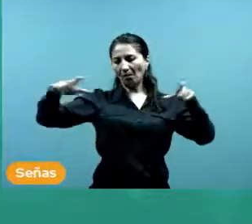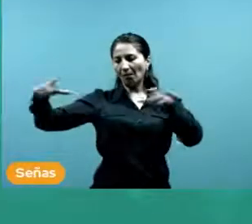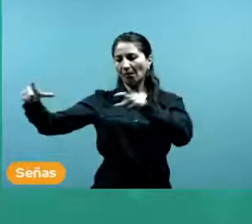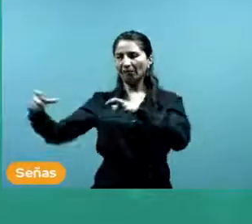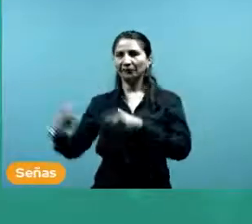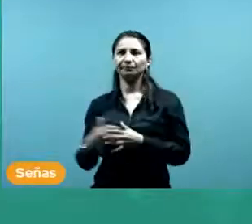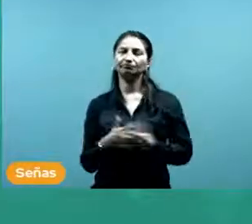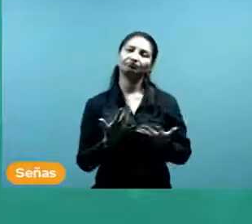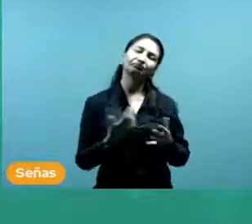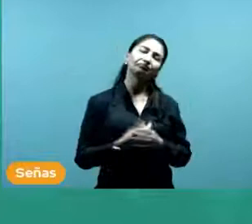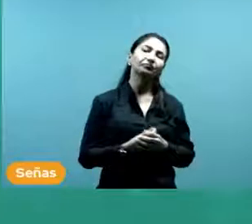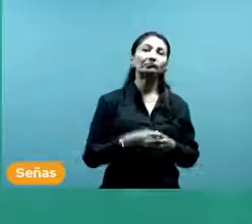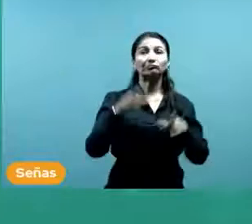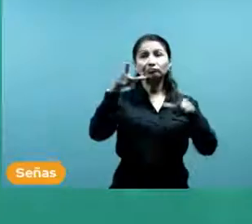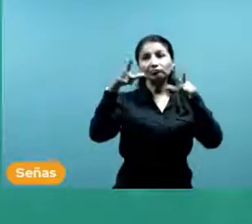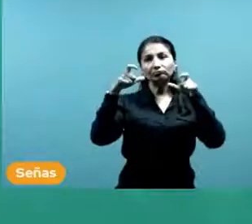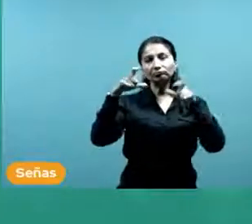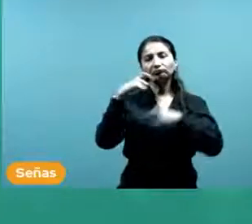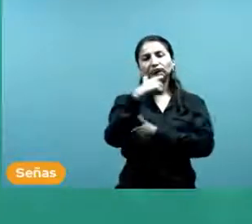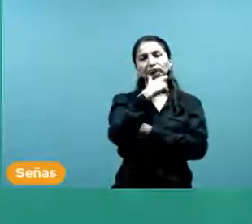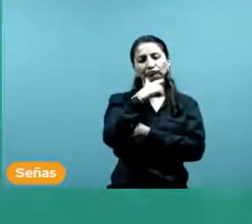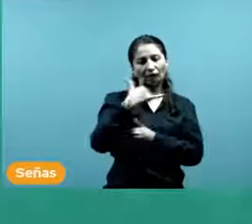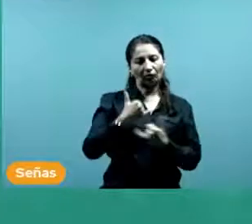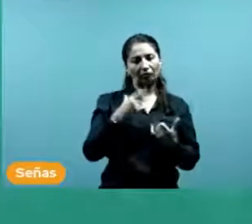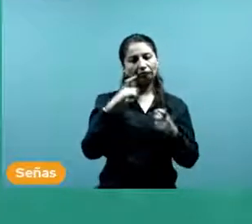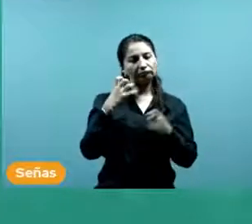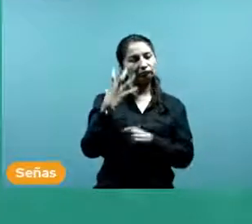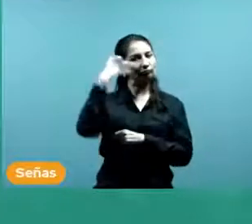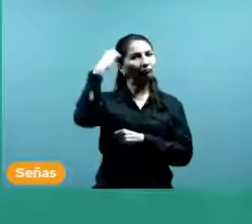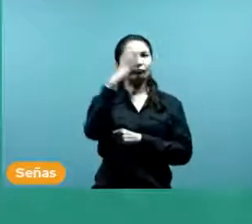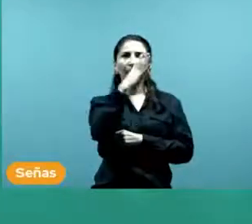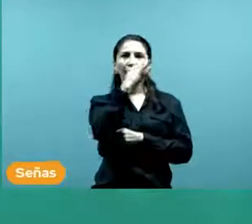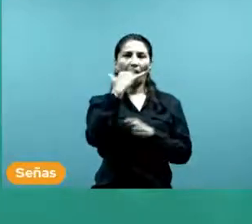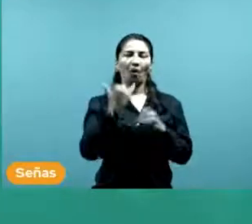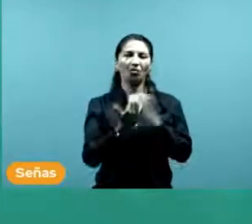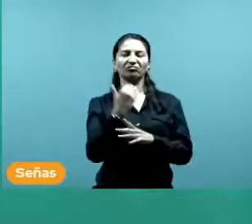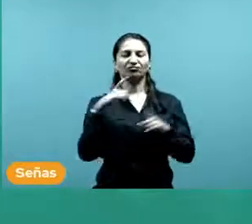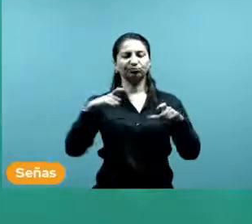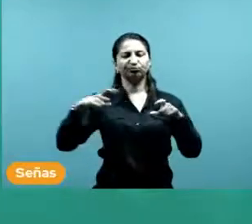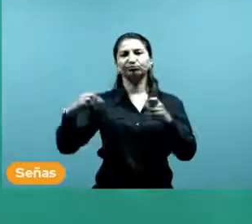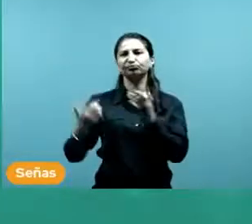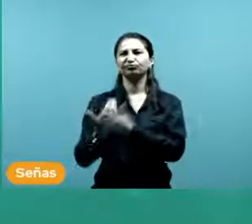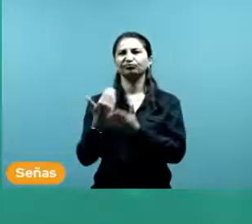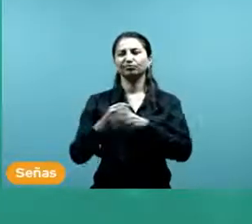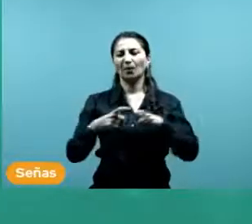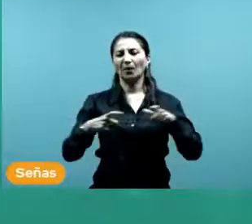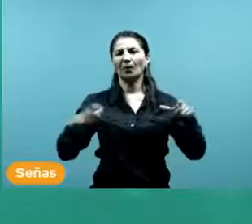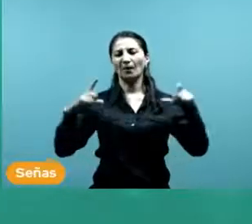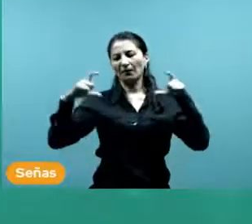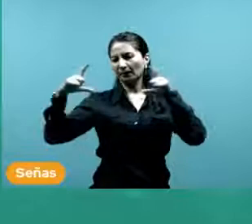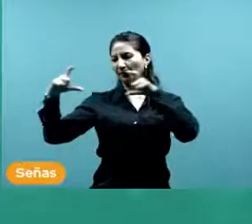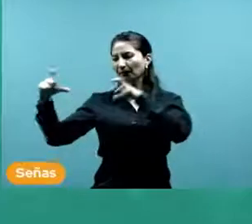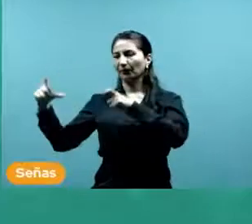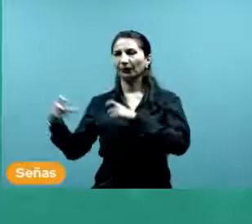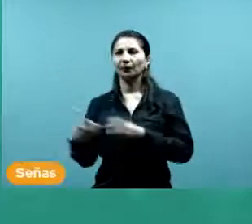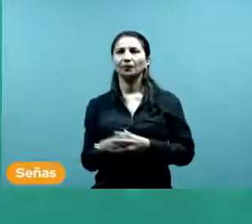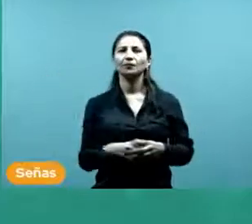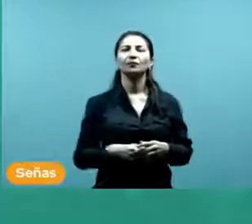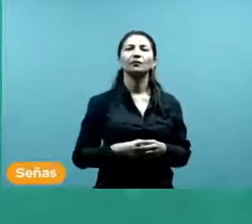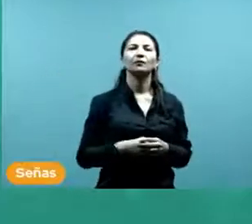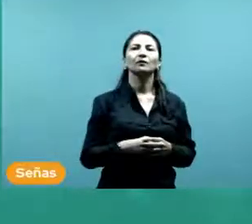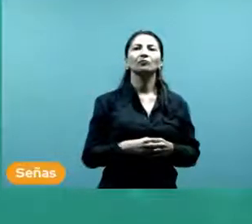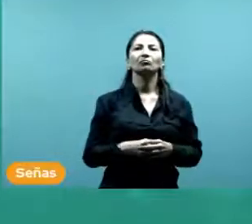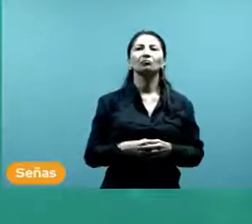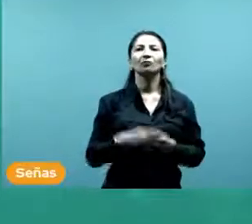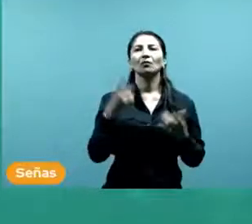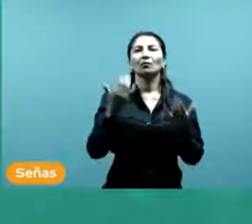Estamos viendo estas fotografías hoy en día. And we also come to visit places like Auschwitz. También venimos a visitar lugares como Auschwitz.